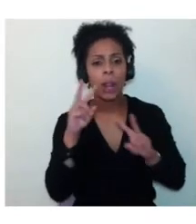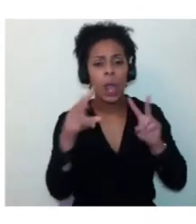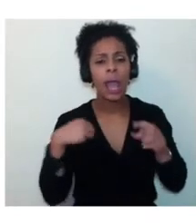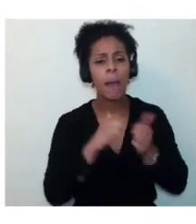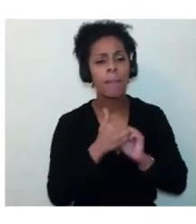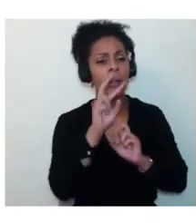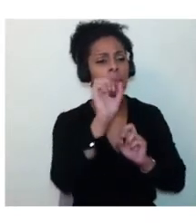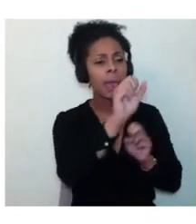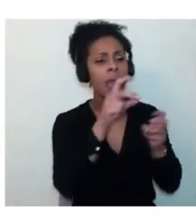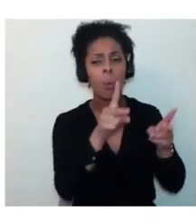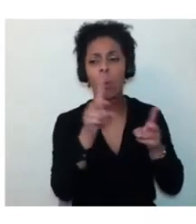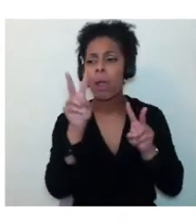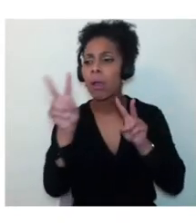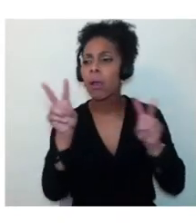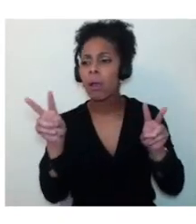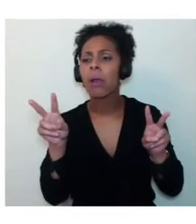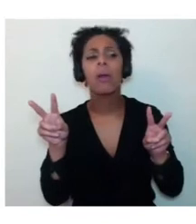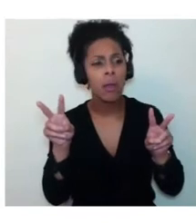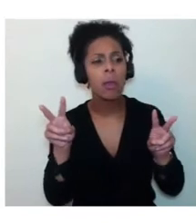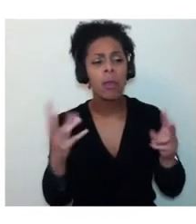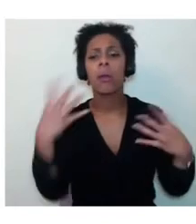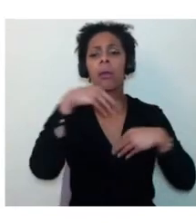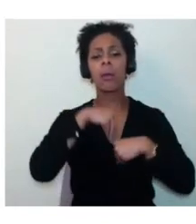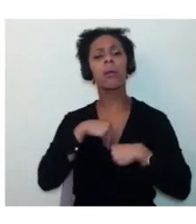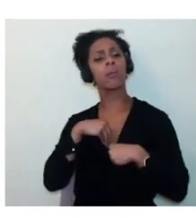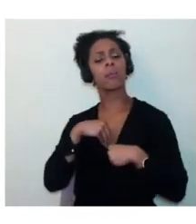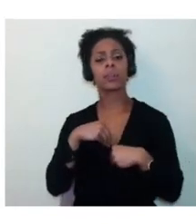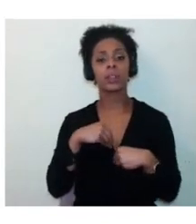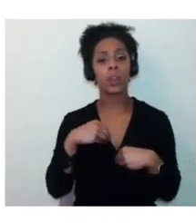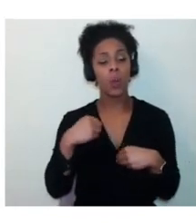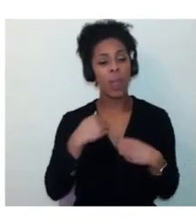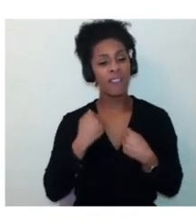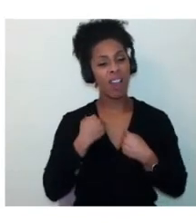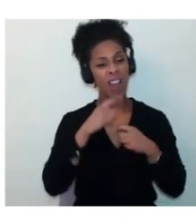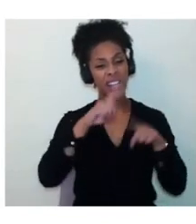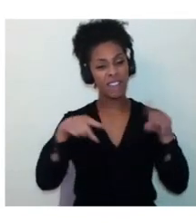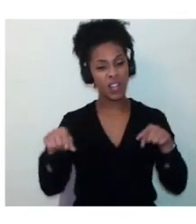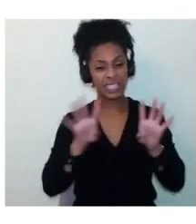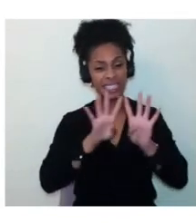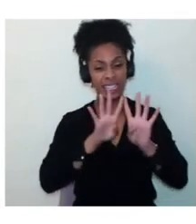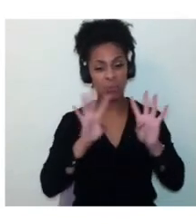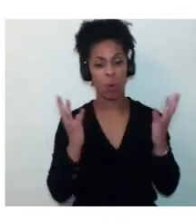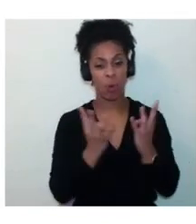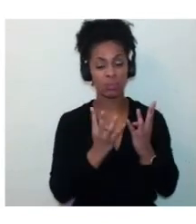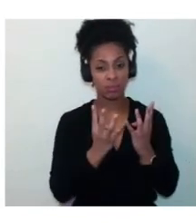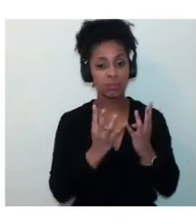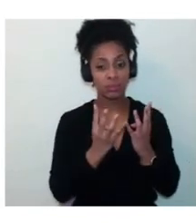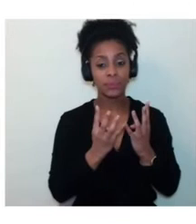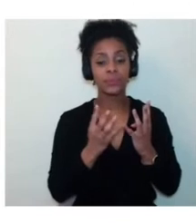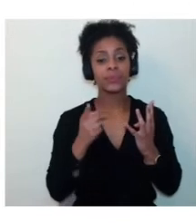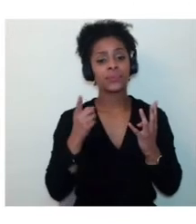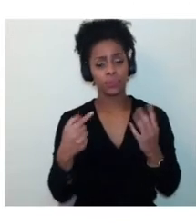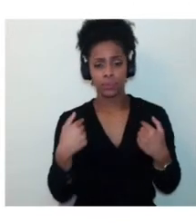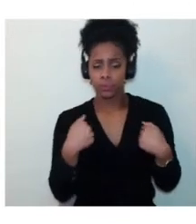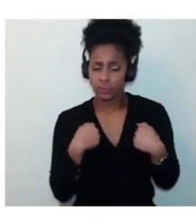Global Diversity Board, which is led by our CEO, Alan Jobe. So we want to signal that this is of the greatest importance